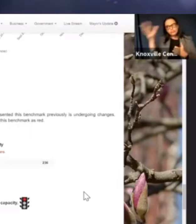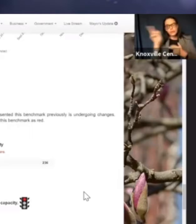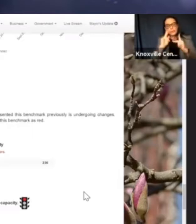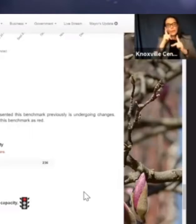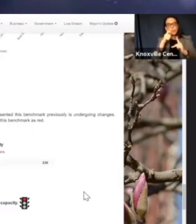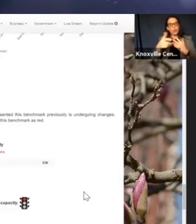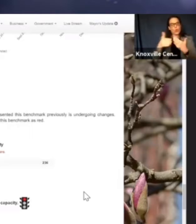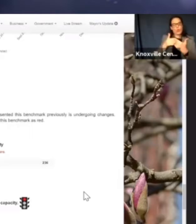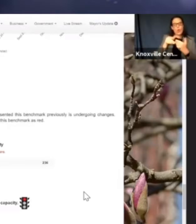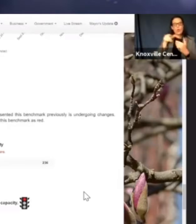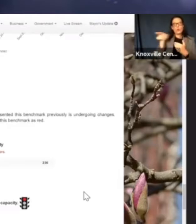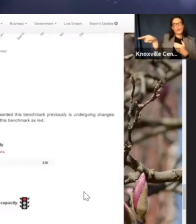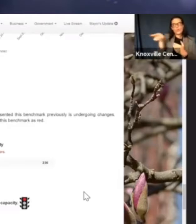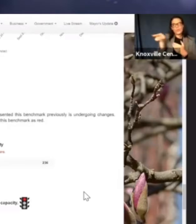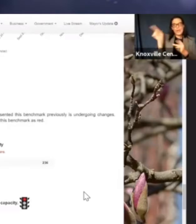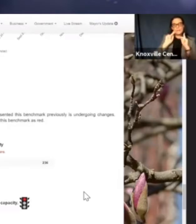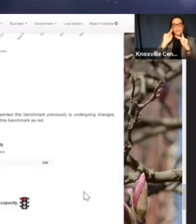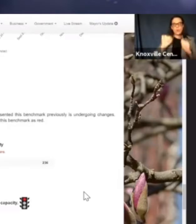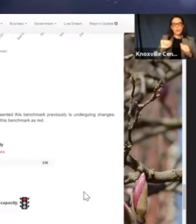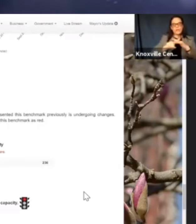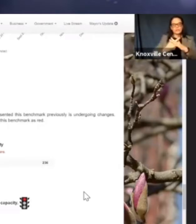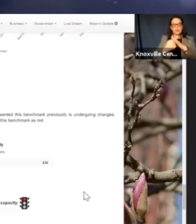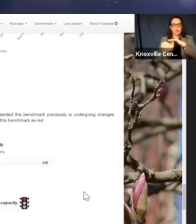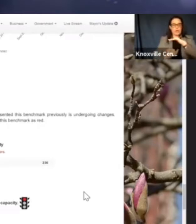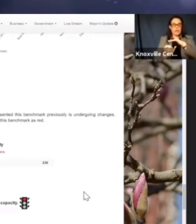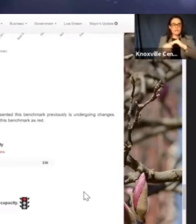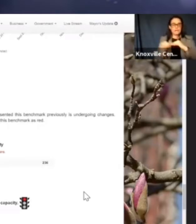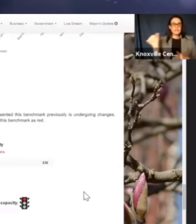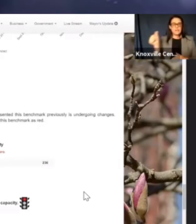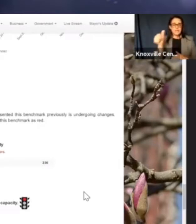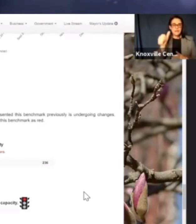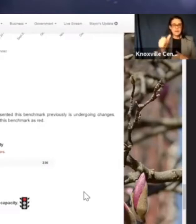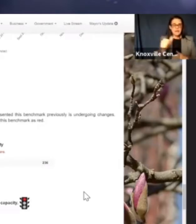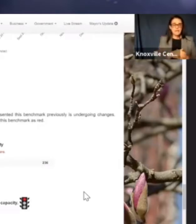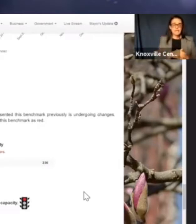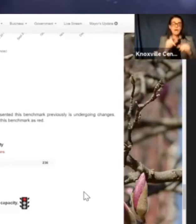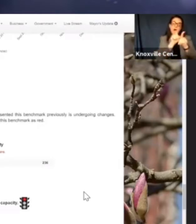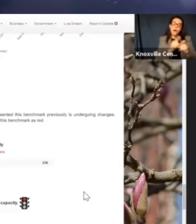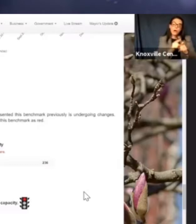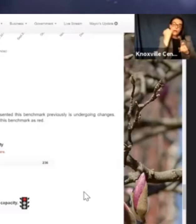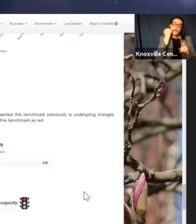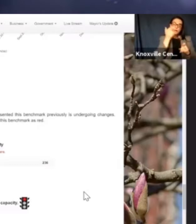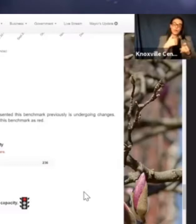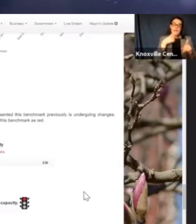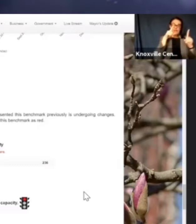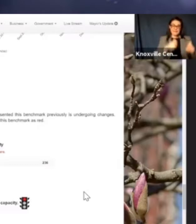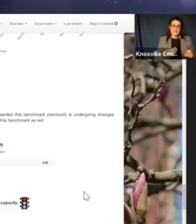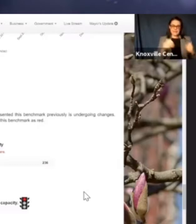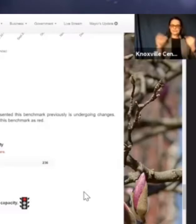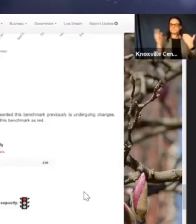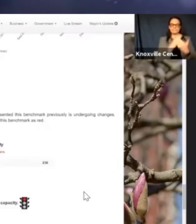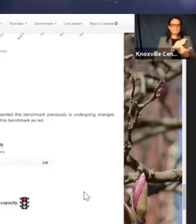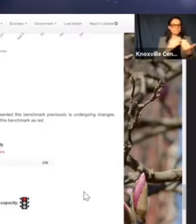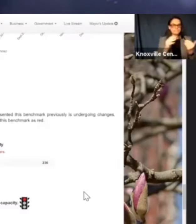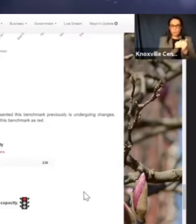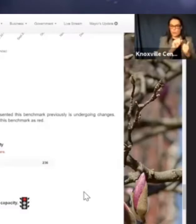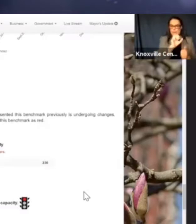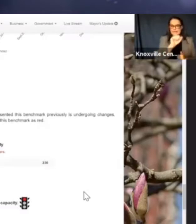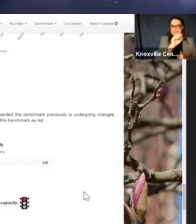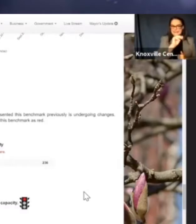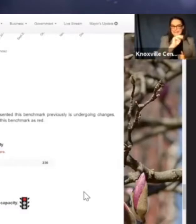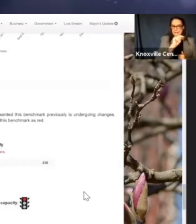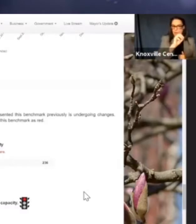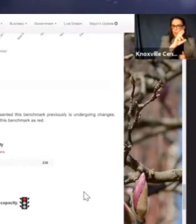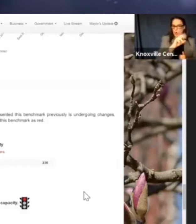begin quarantining. Additionally, if you have been tested, regardless of whether or not you have symptoms, You need